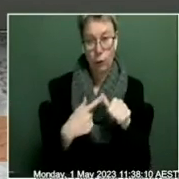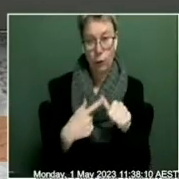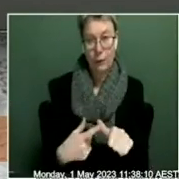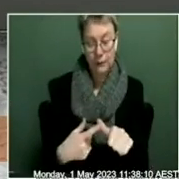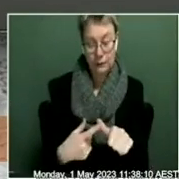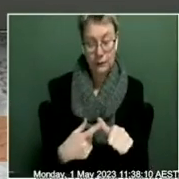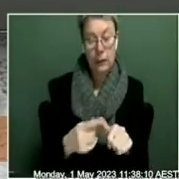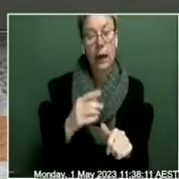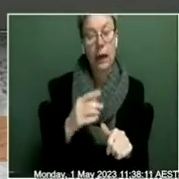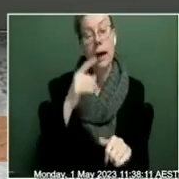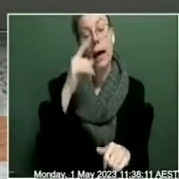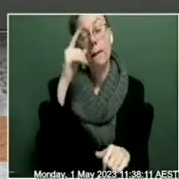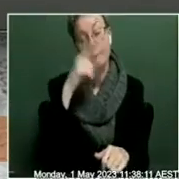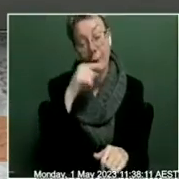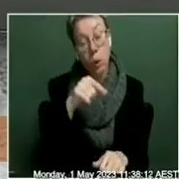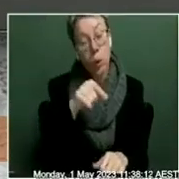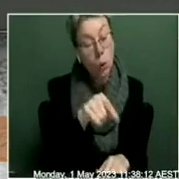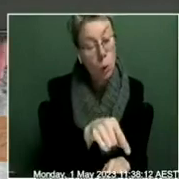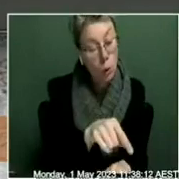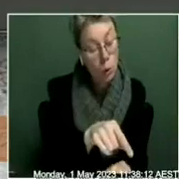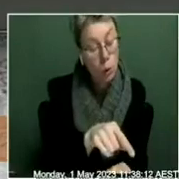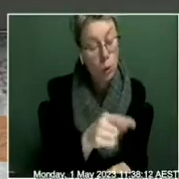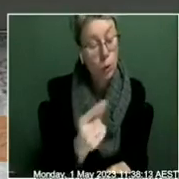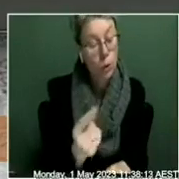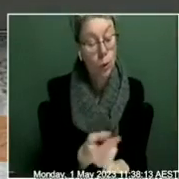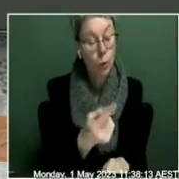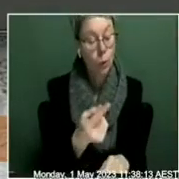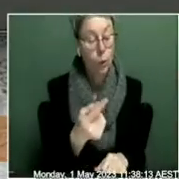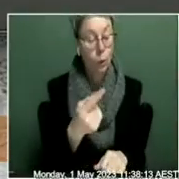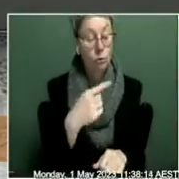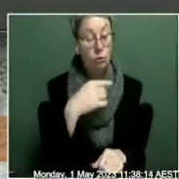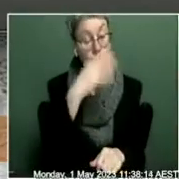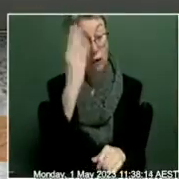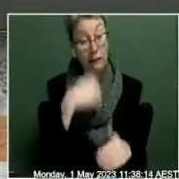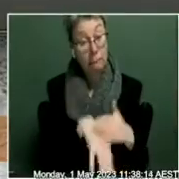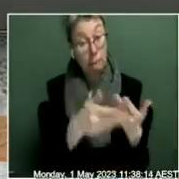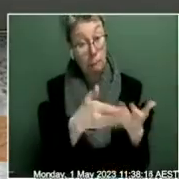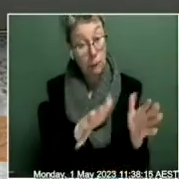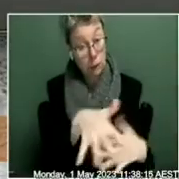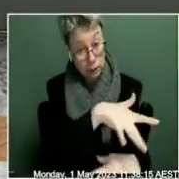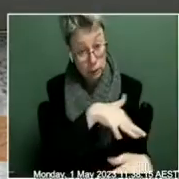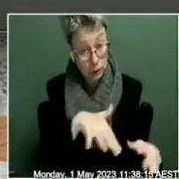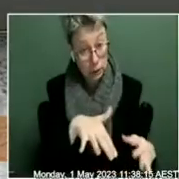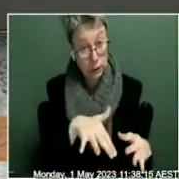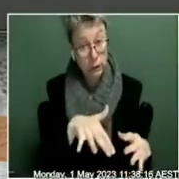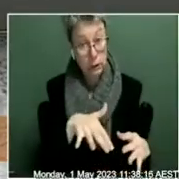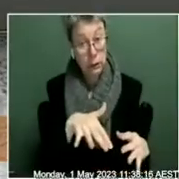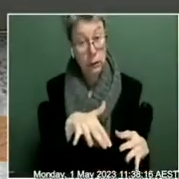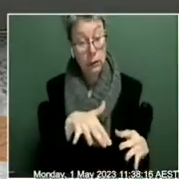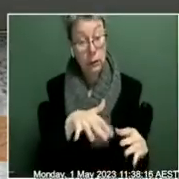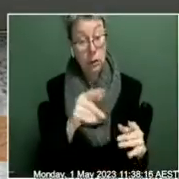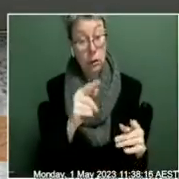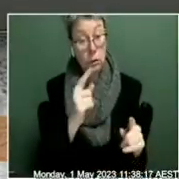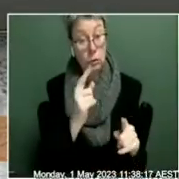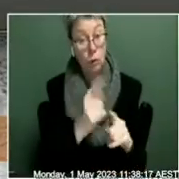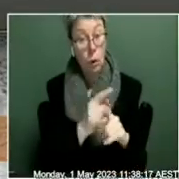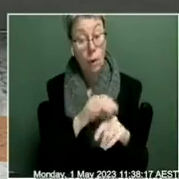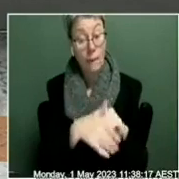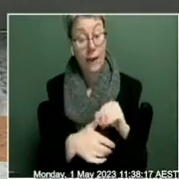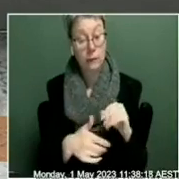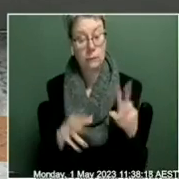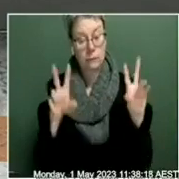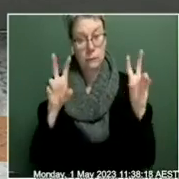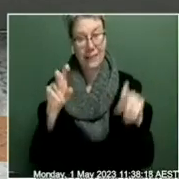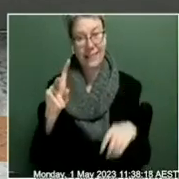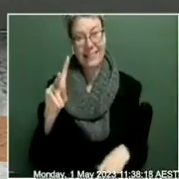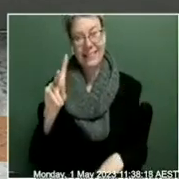will cover 18%, it is estimated, will cover 18% of First Nations peoples, and that response will be provided